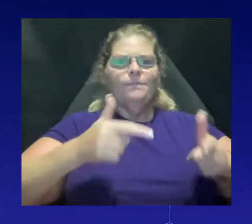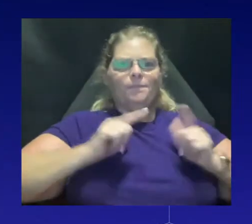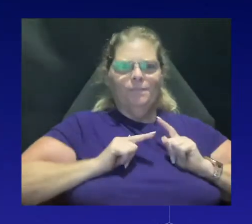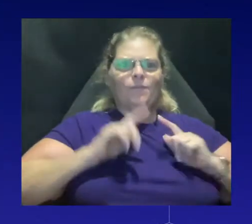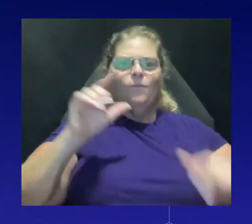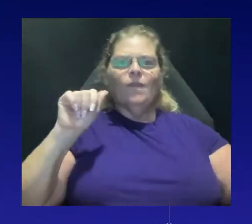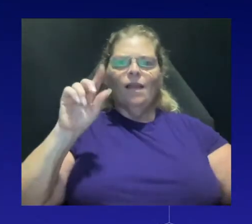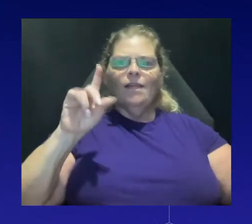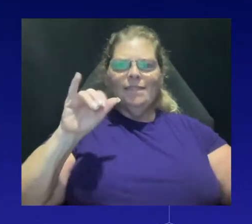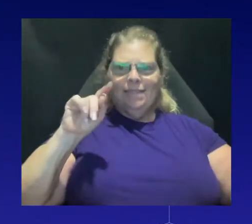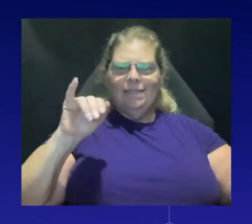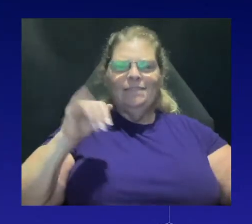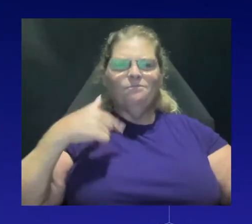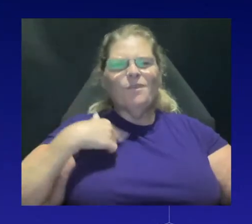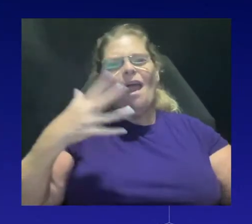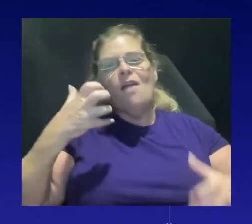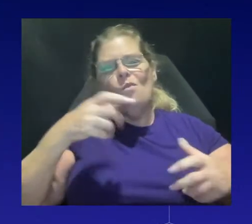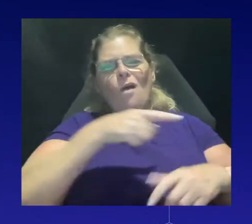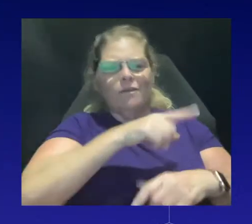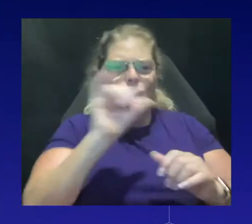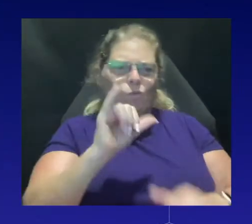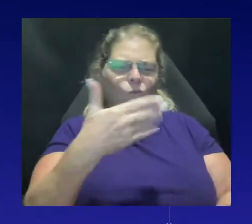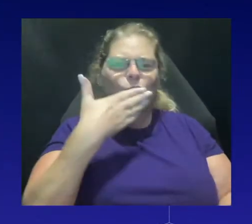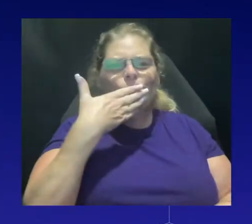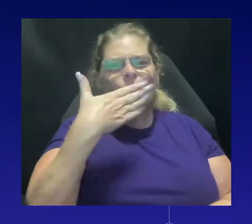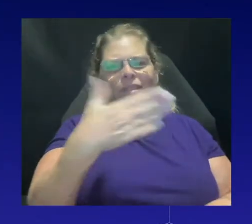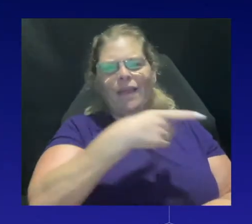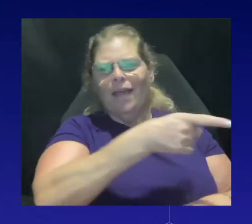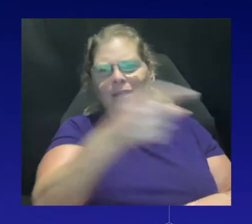the OSTP folks for having us and for convening us today.